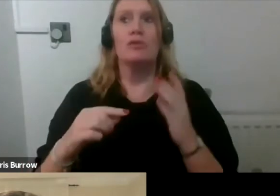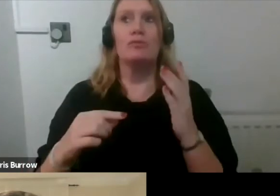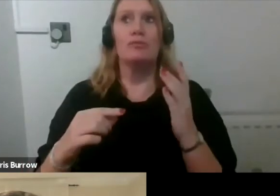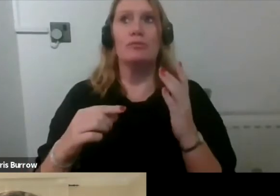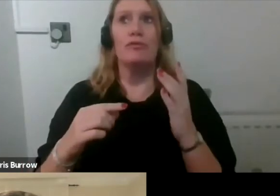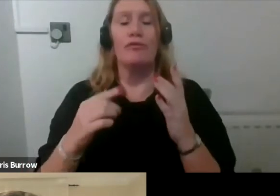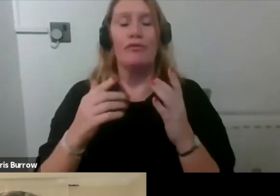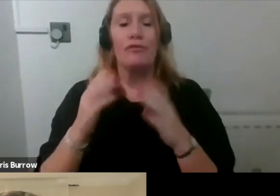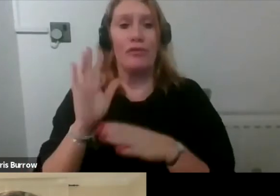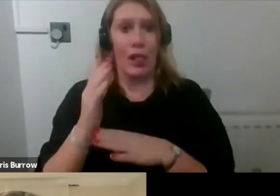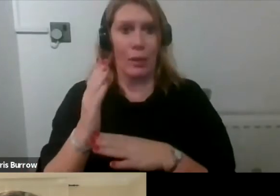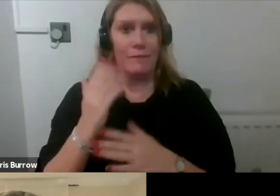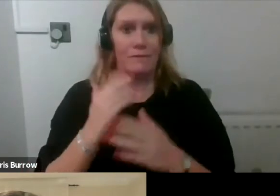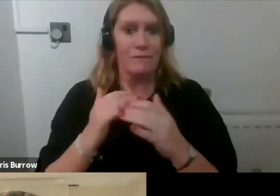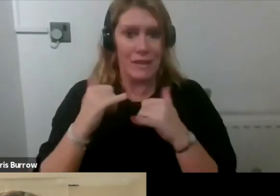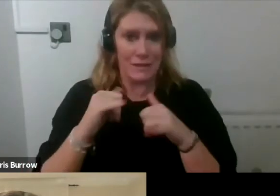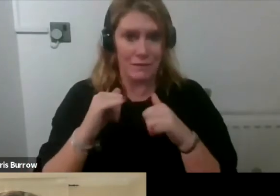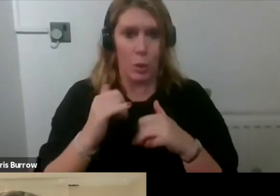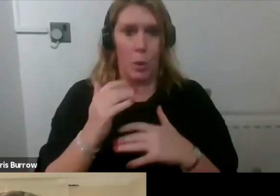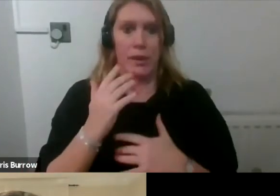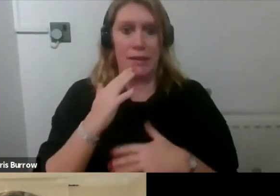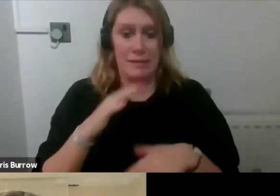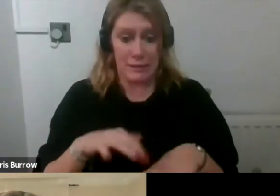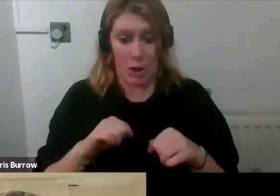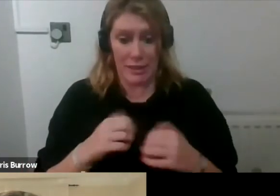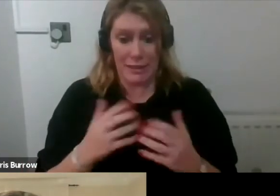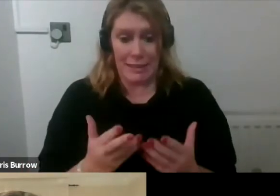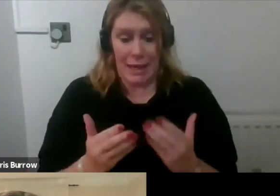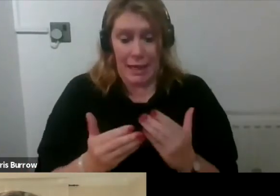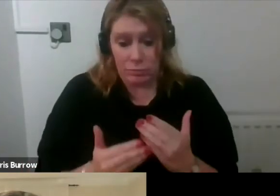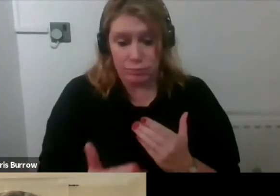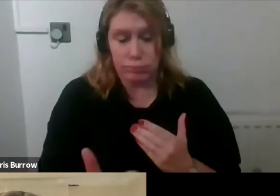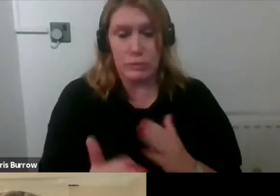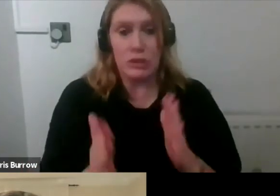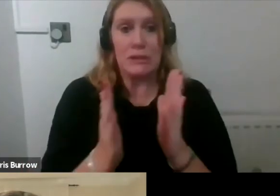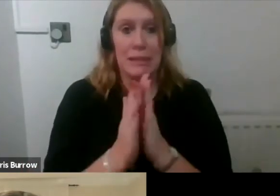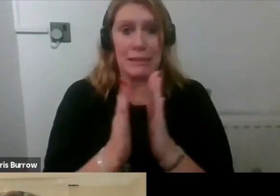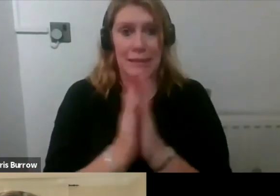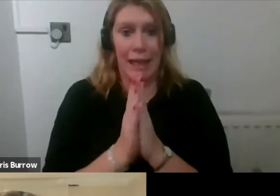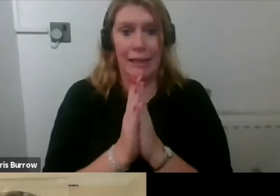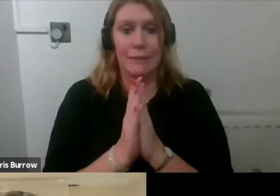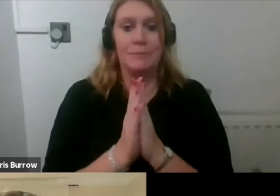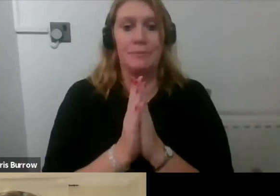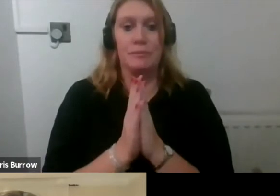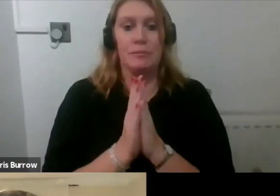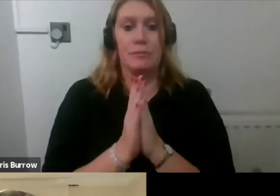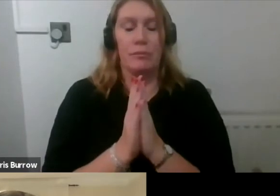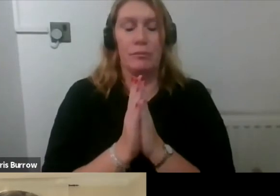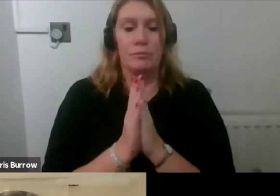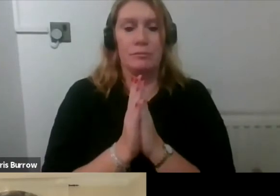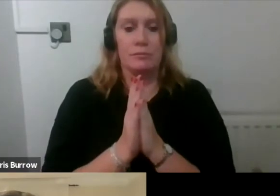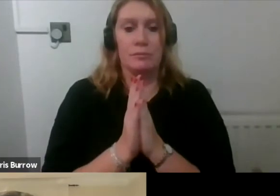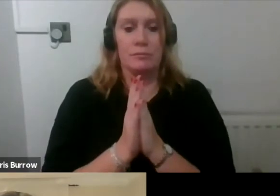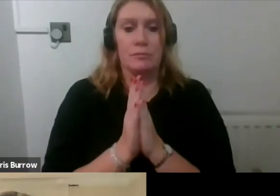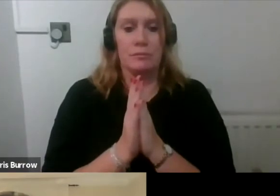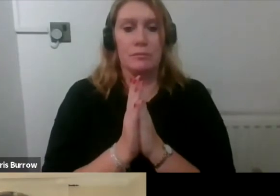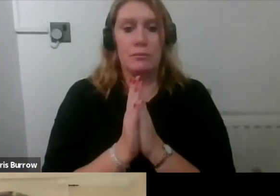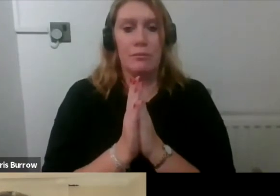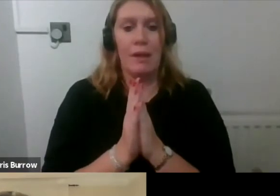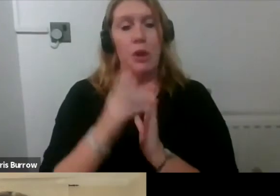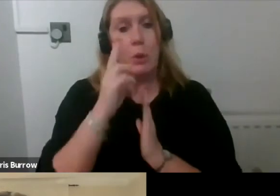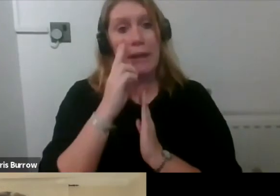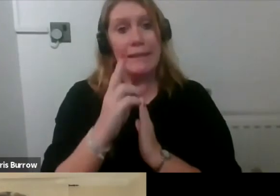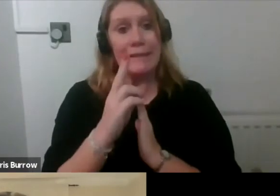began today and runs till Sunday. There's a great deal more online about the programme and also about